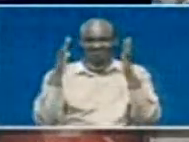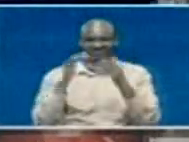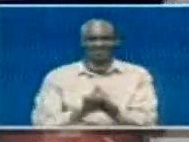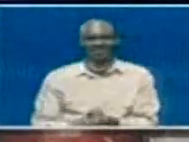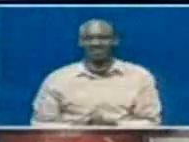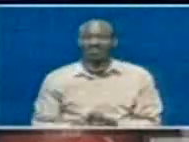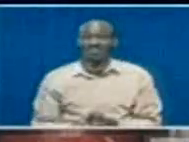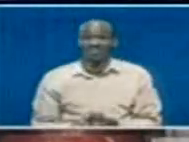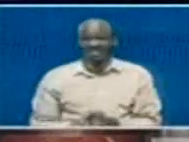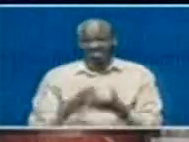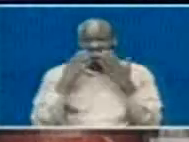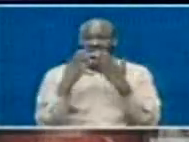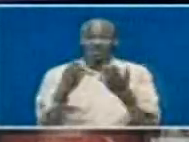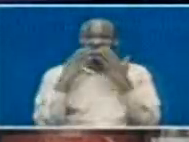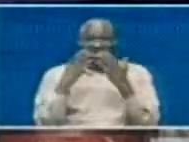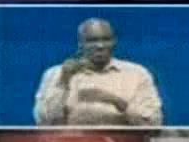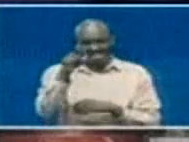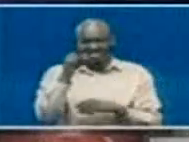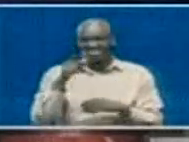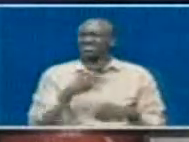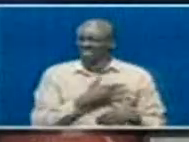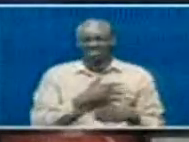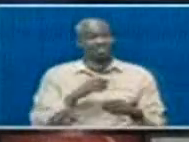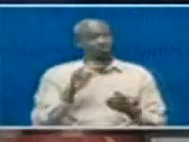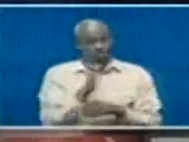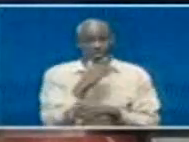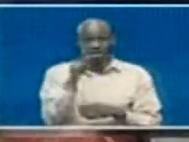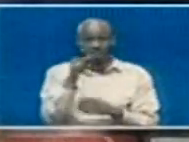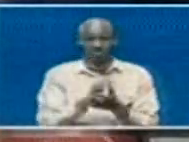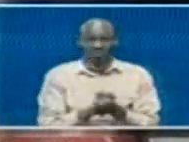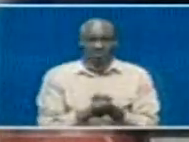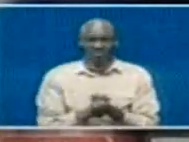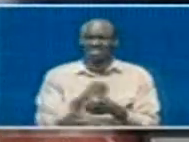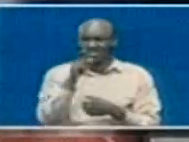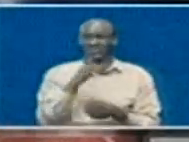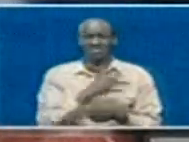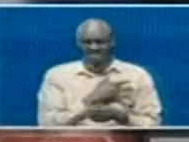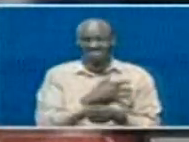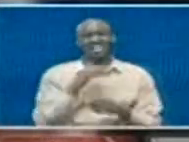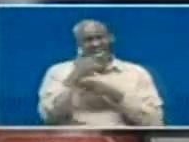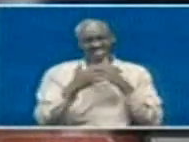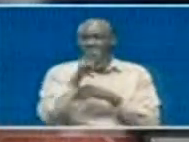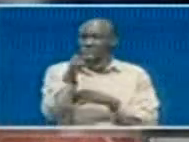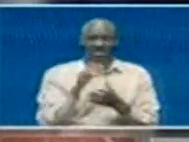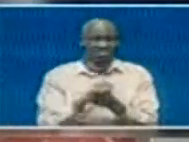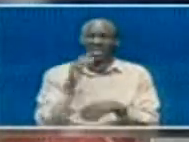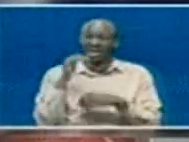My goodness. Thank you. Ed Leo, what a touching song. What? Touching song. Deep. That's what country's about. Correct.